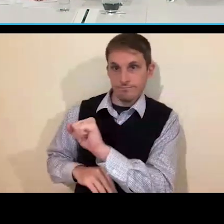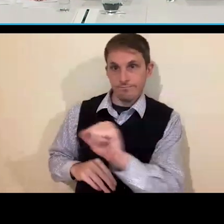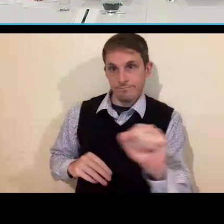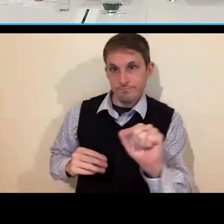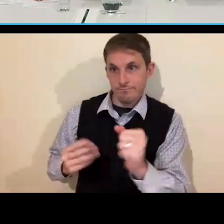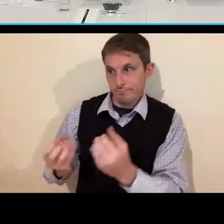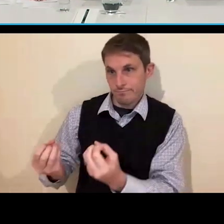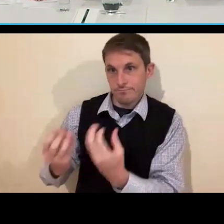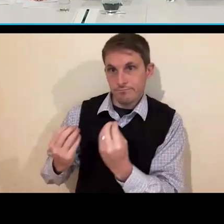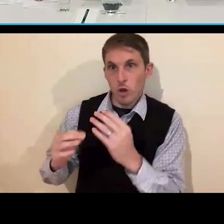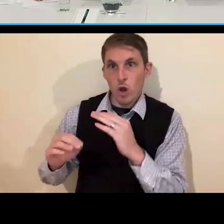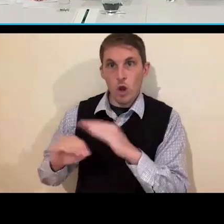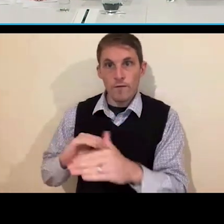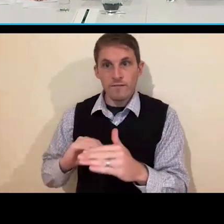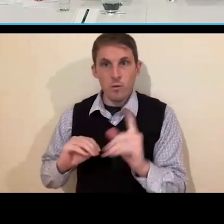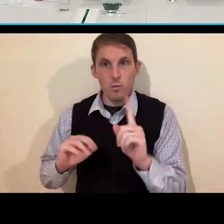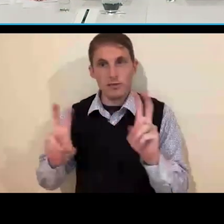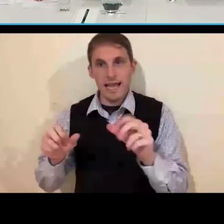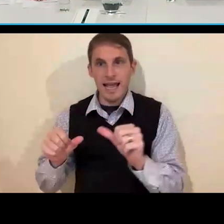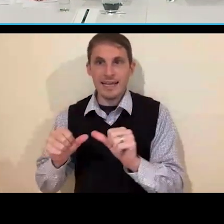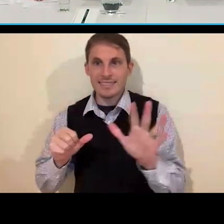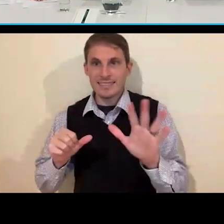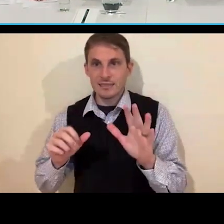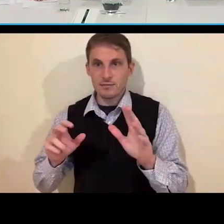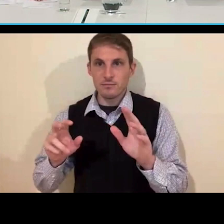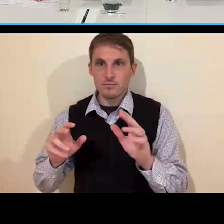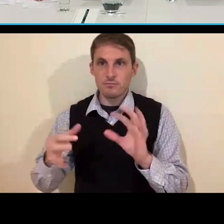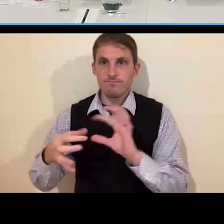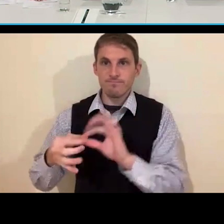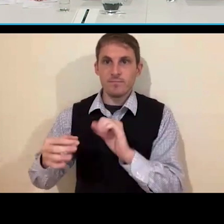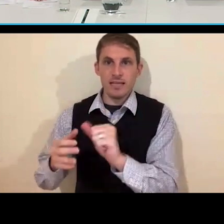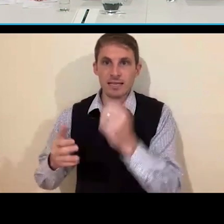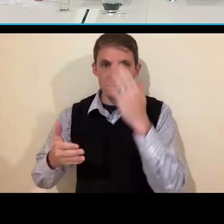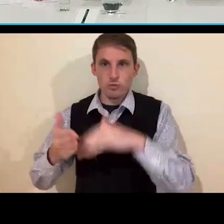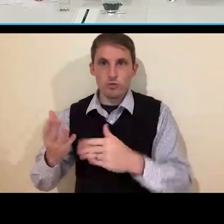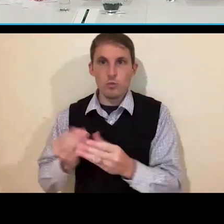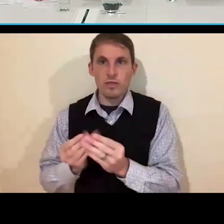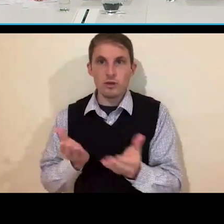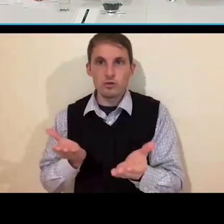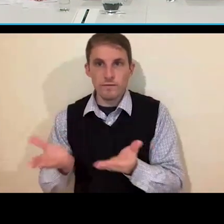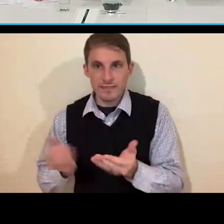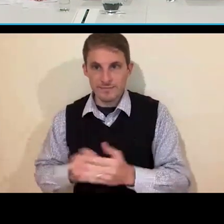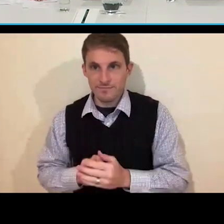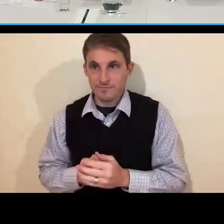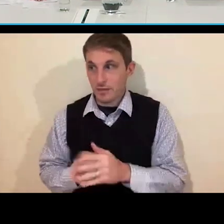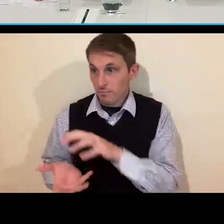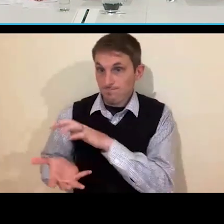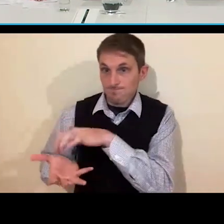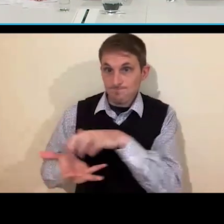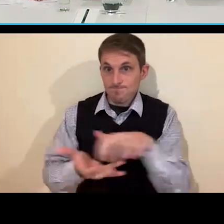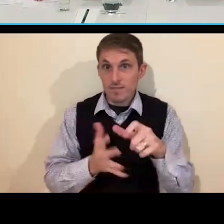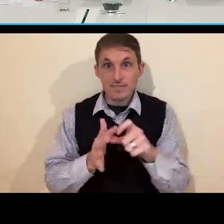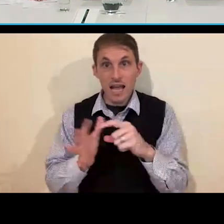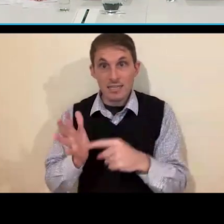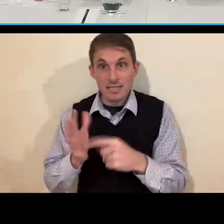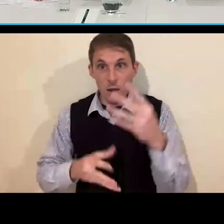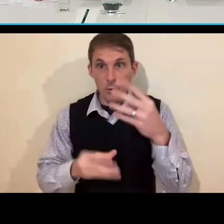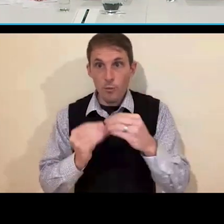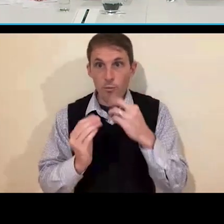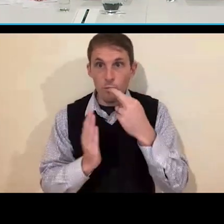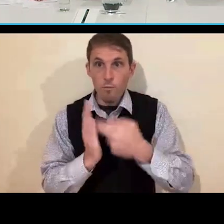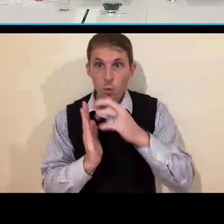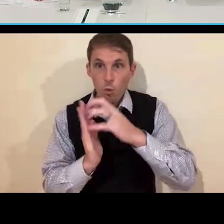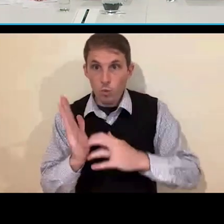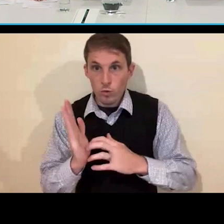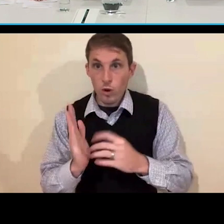or excellent in terms of their experience of the service. For data collection and reporting, the